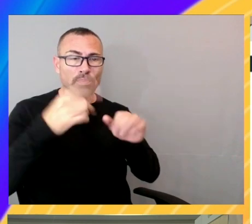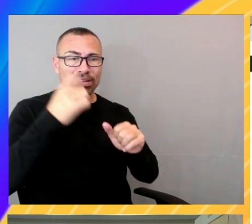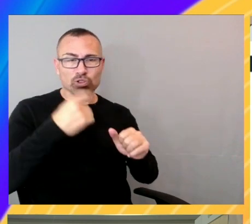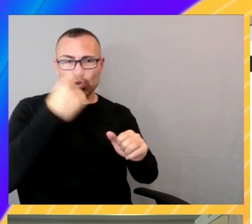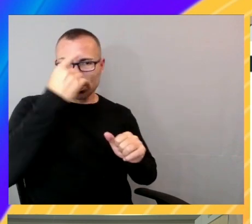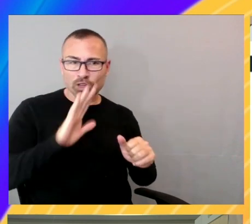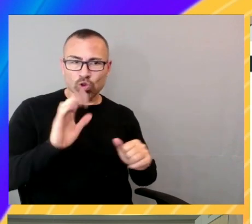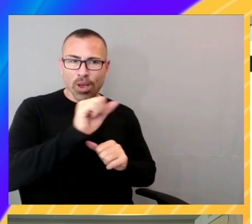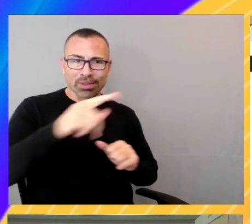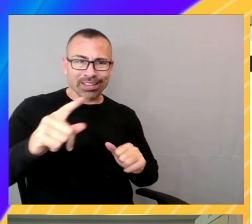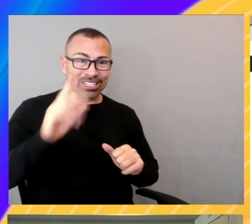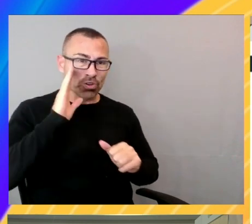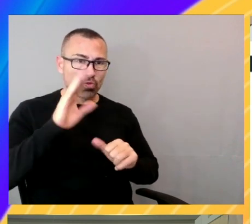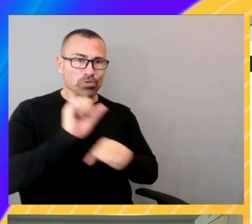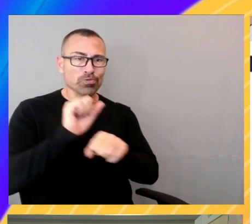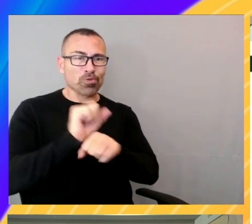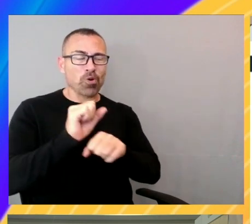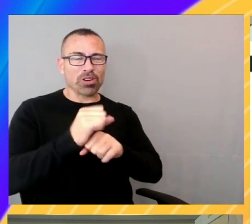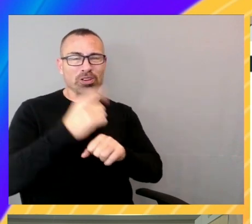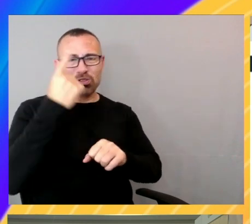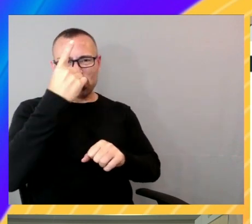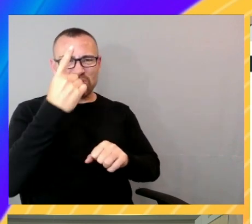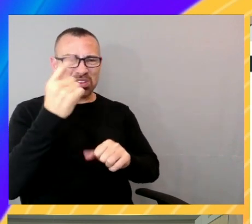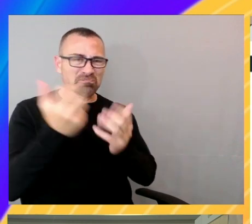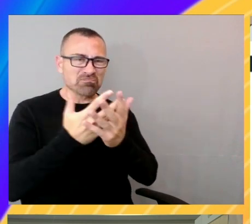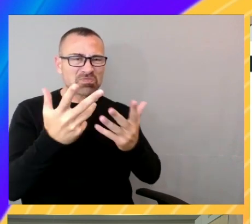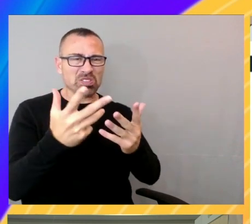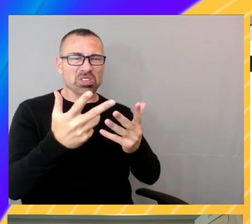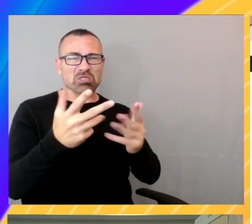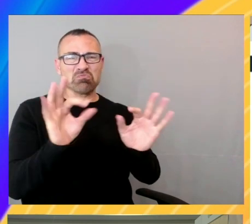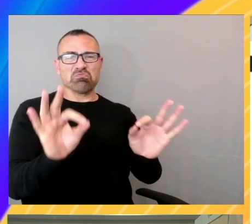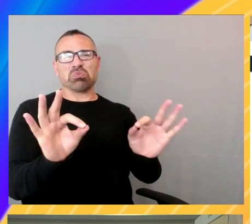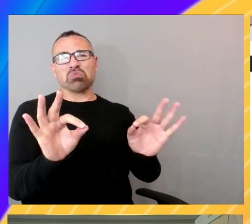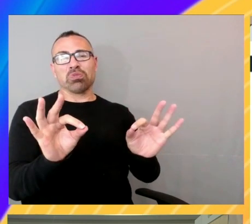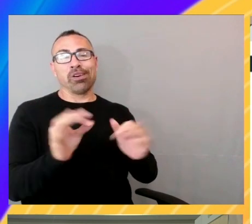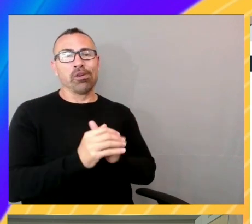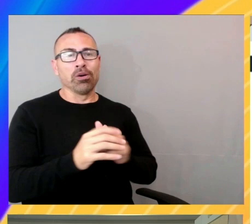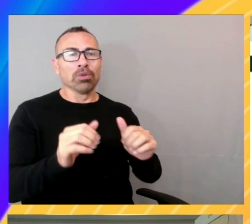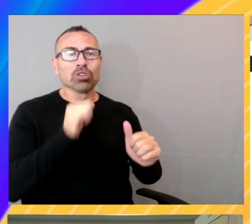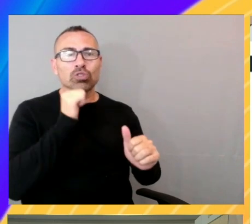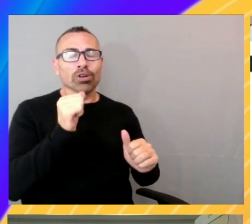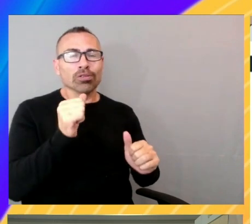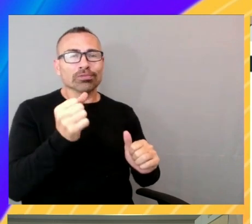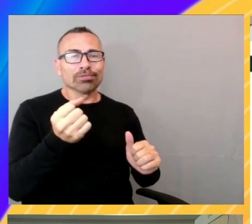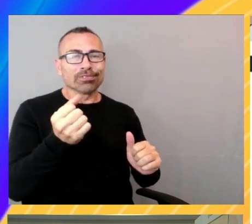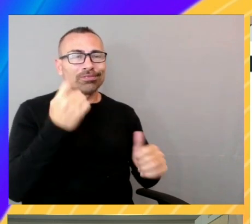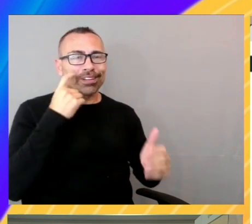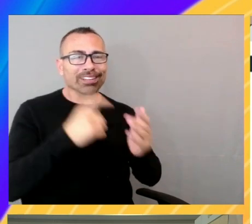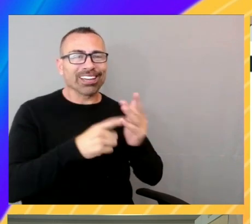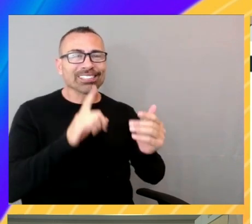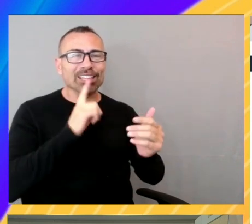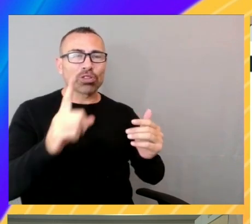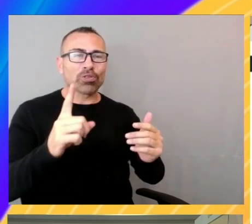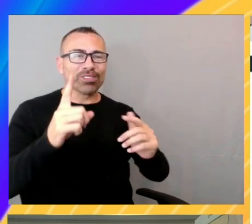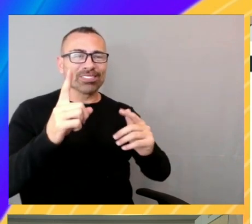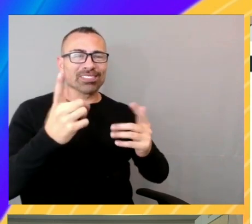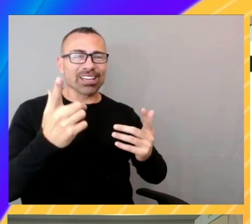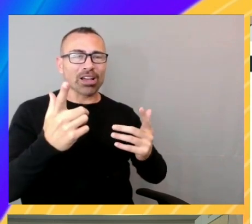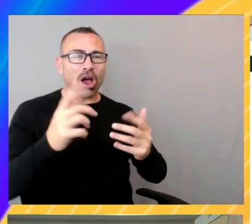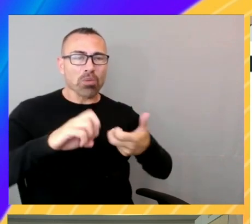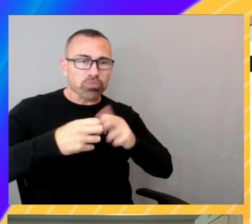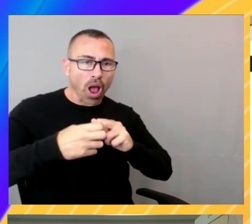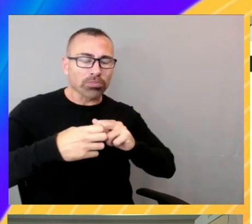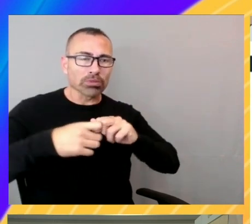was some stalled problem, and this is going to help you just improve things all the way. It's kind of like my code. It barely works, but it works all